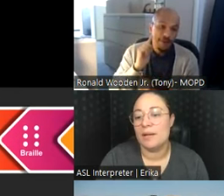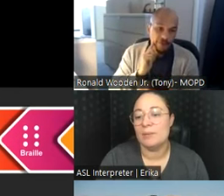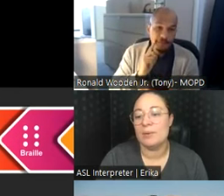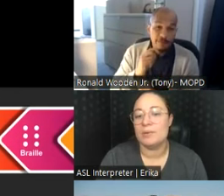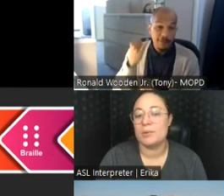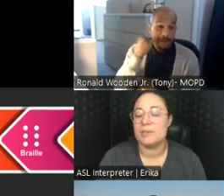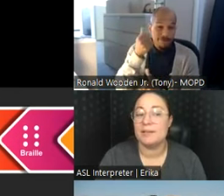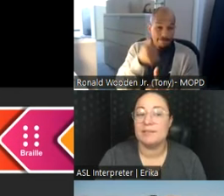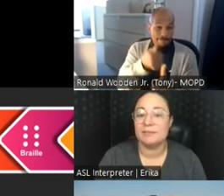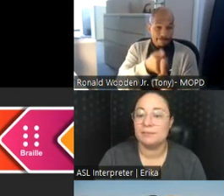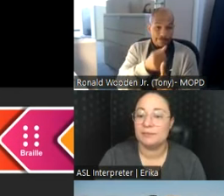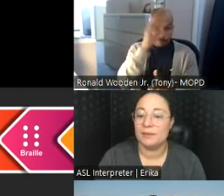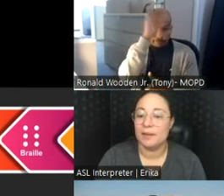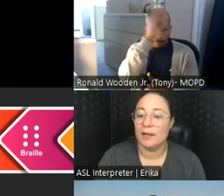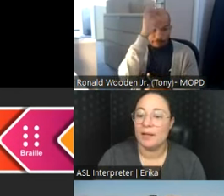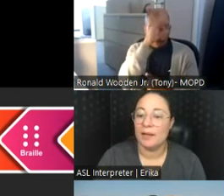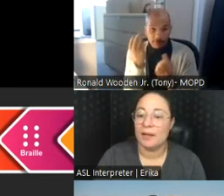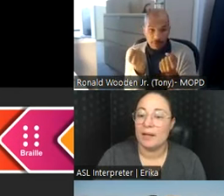communicating with those who are deaf.